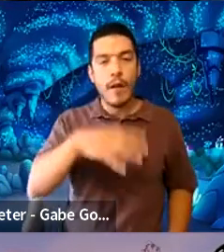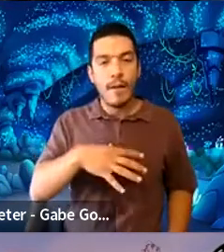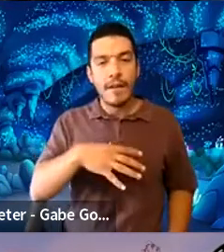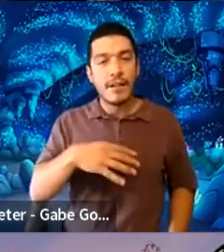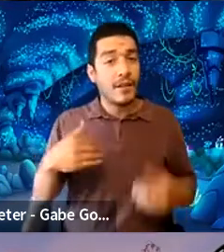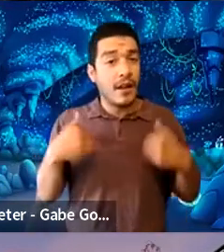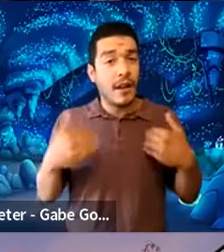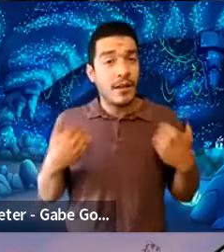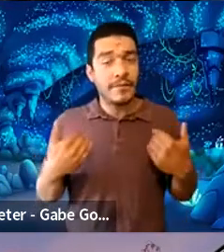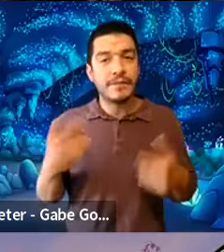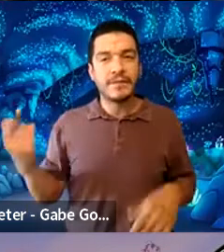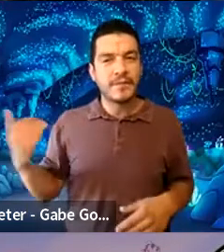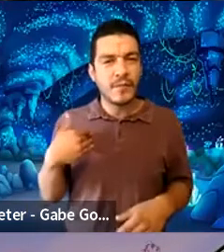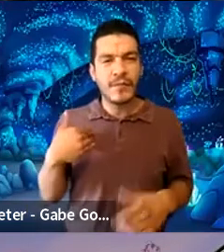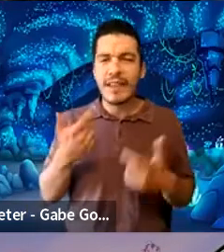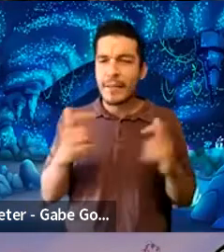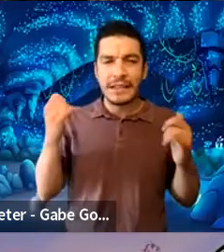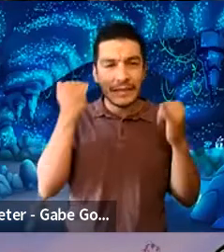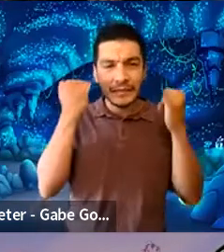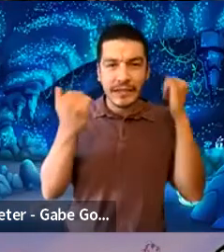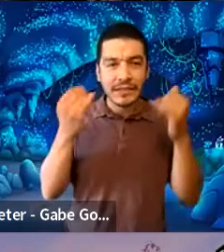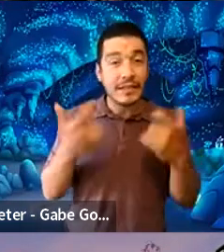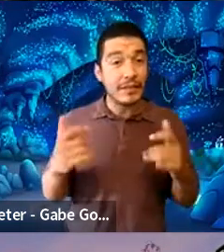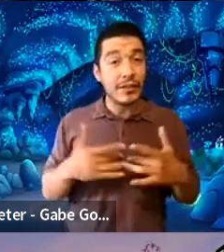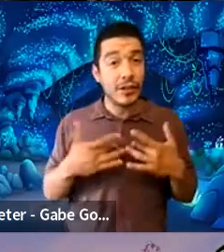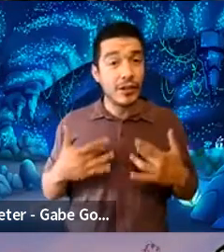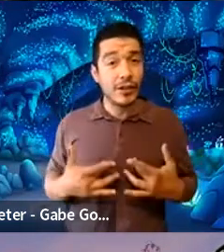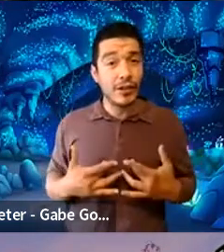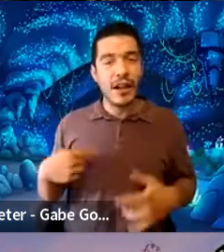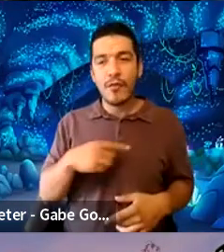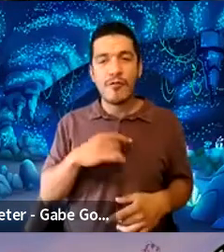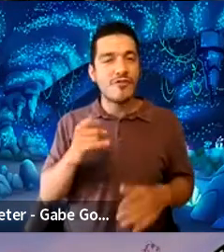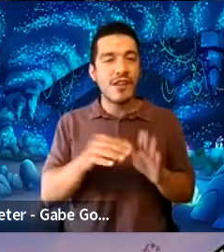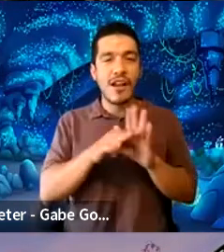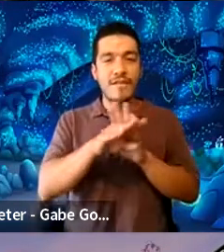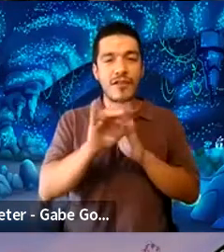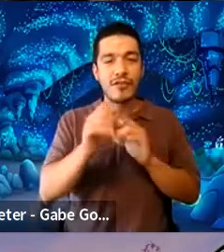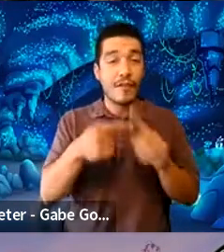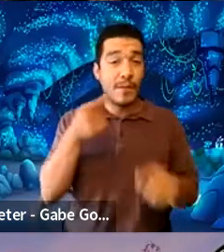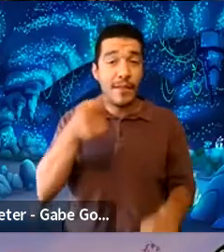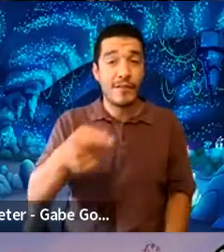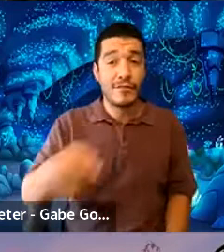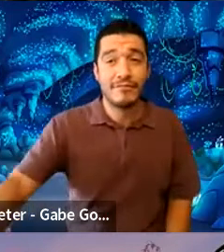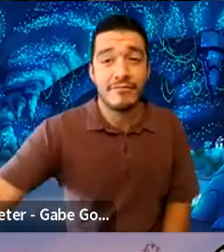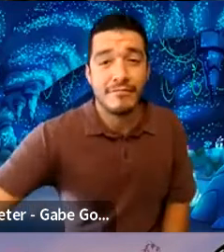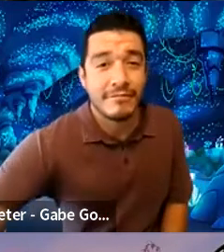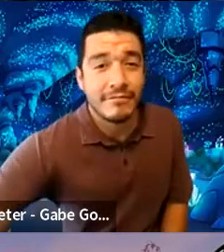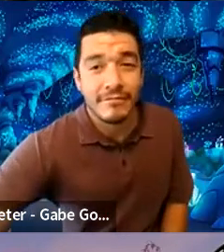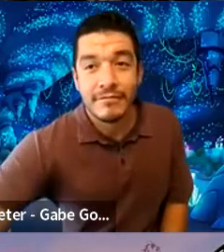kid, Eureka. She's got big imagination and a big heart. And then we've just evolved the series since then.